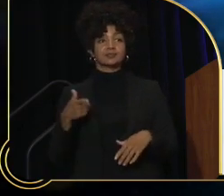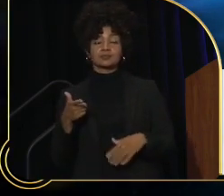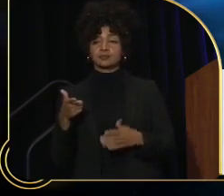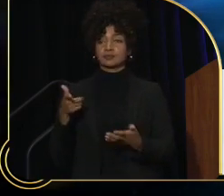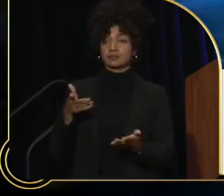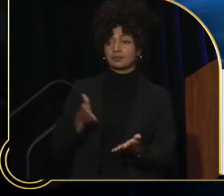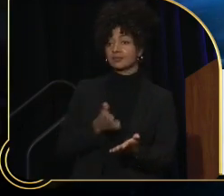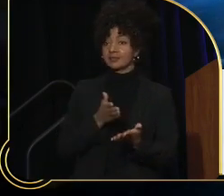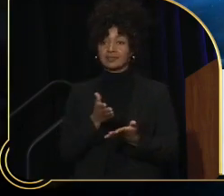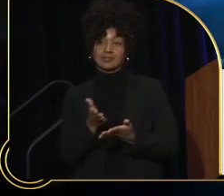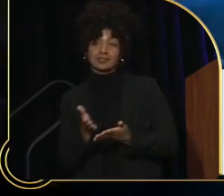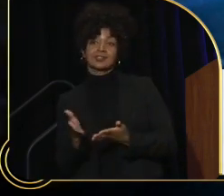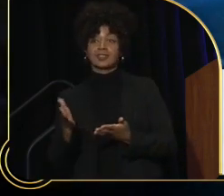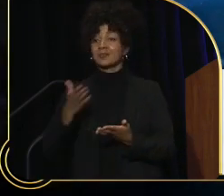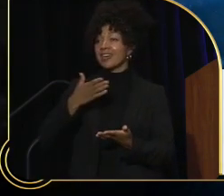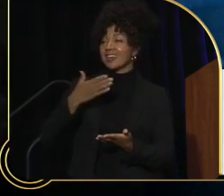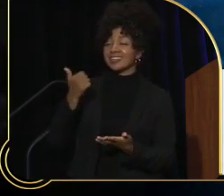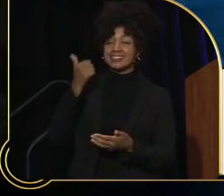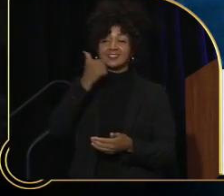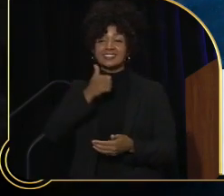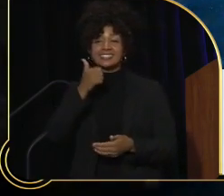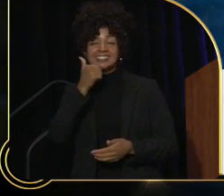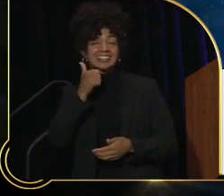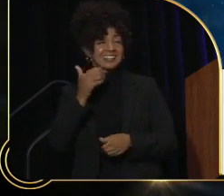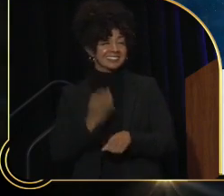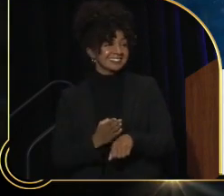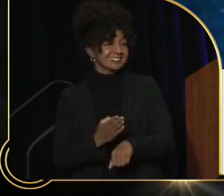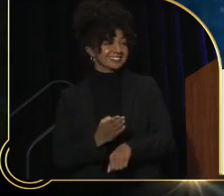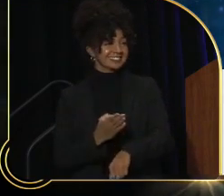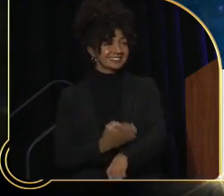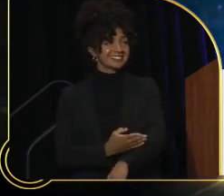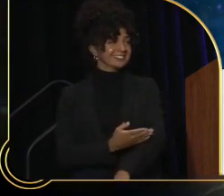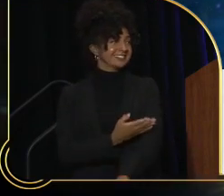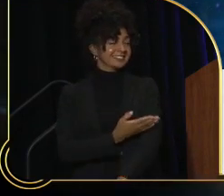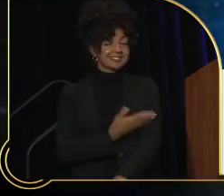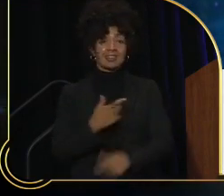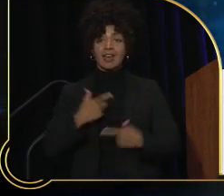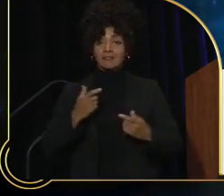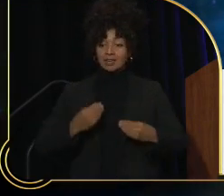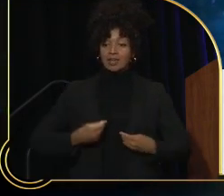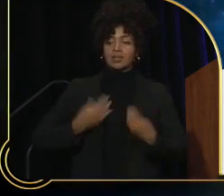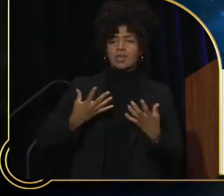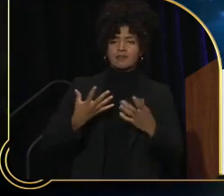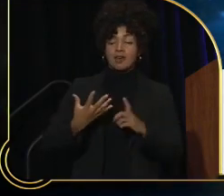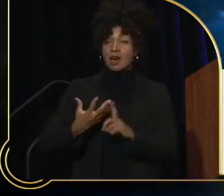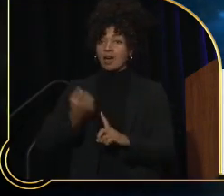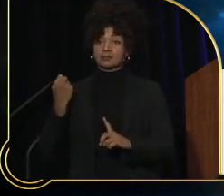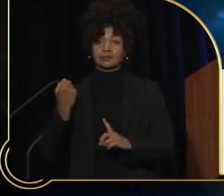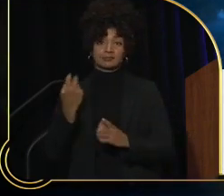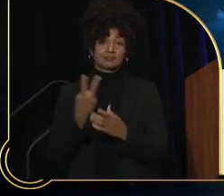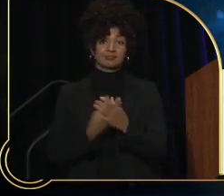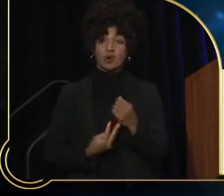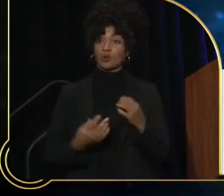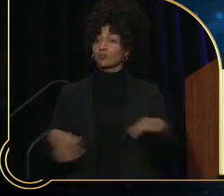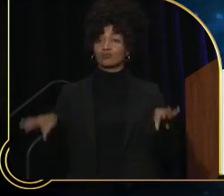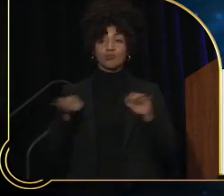day. Life can give and take away, as long as love is where